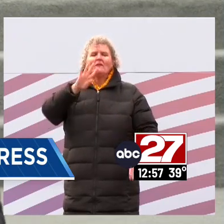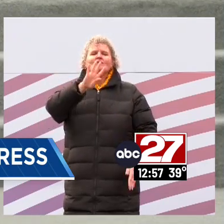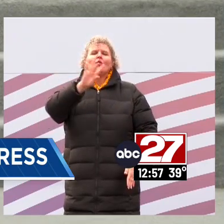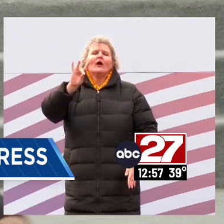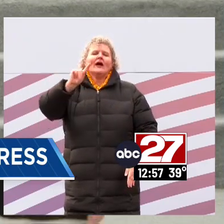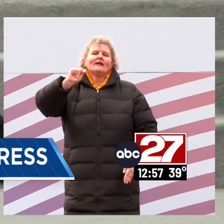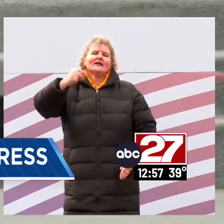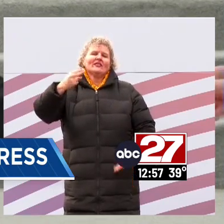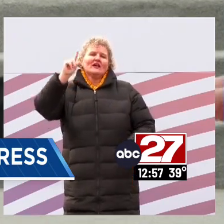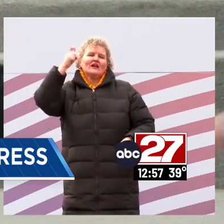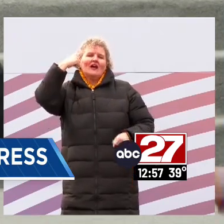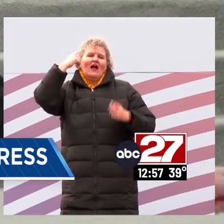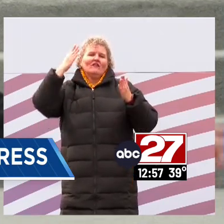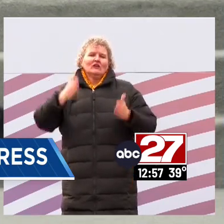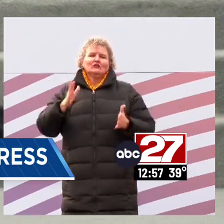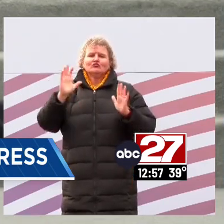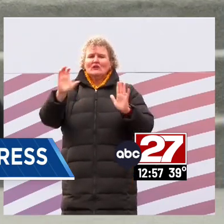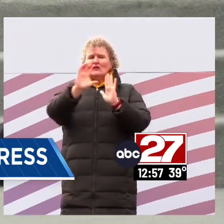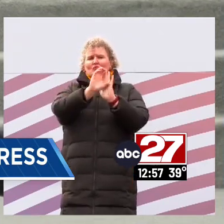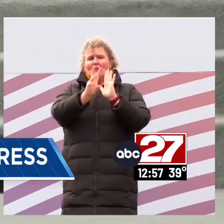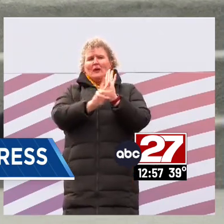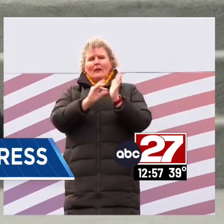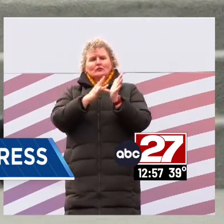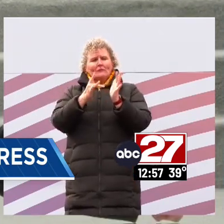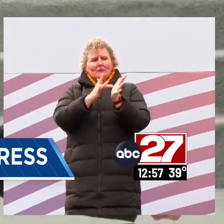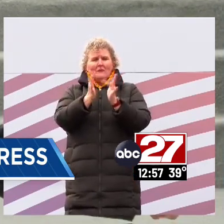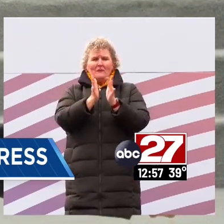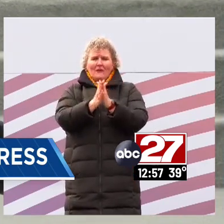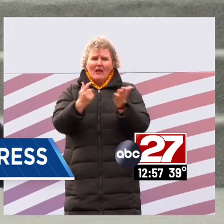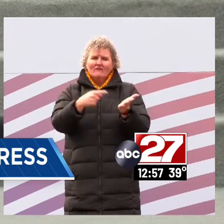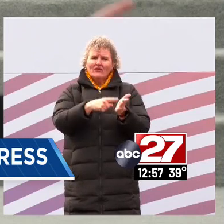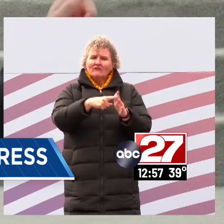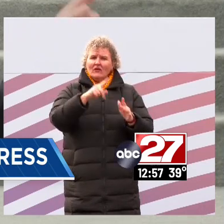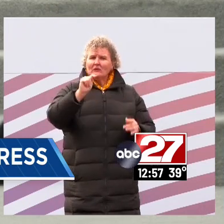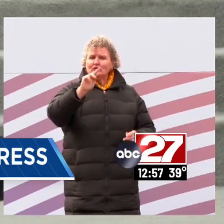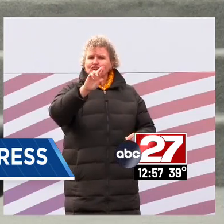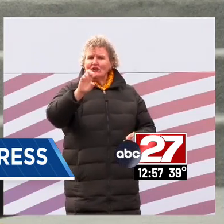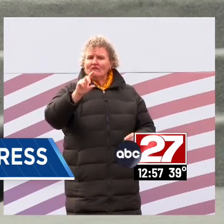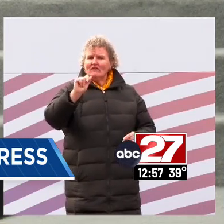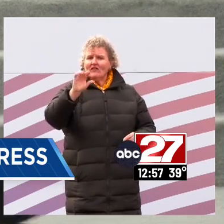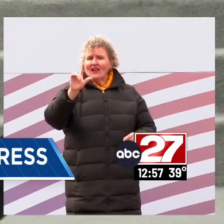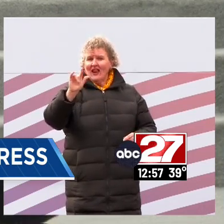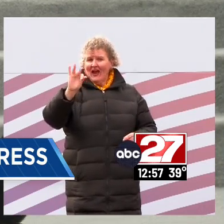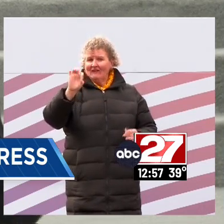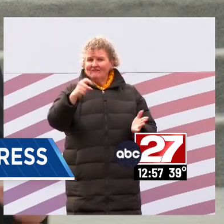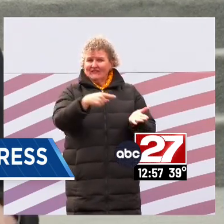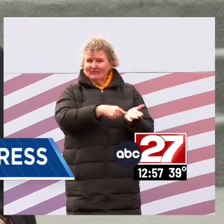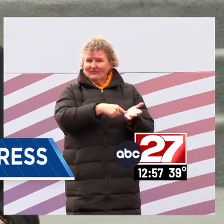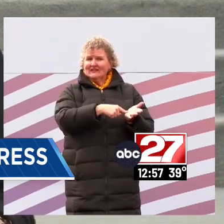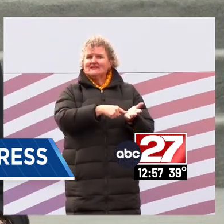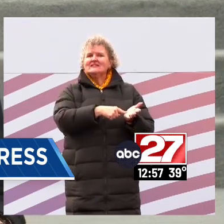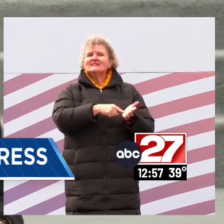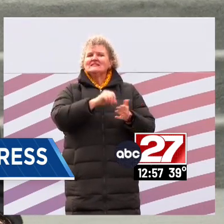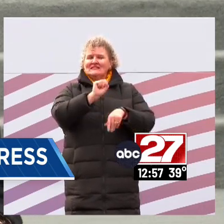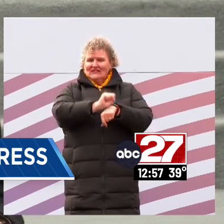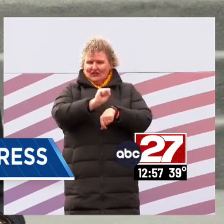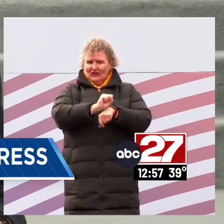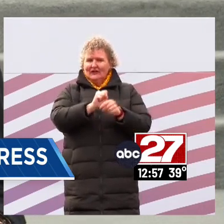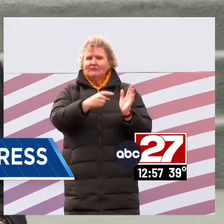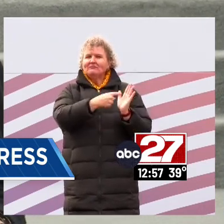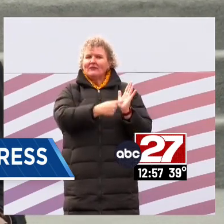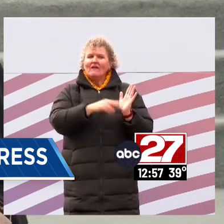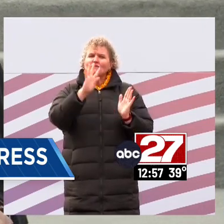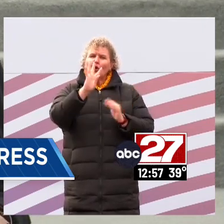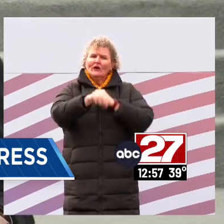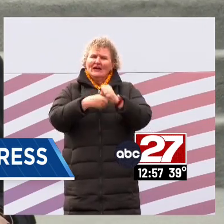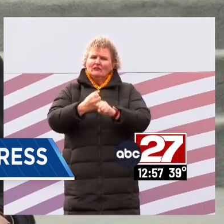great Commonwealth on a Bible from the Tree of Life Synagogue. The scene just 4 years ago of the deadliest